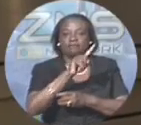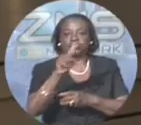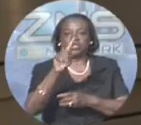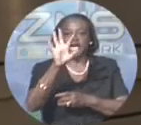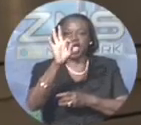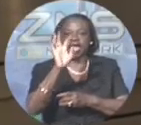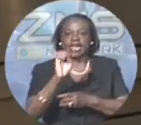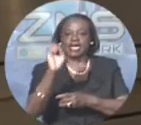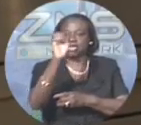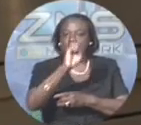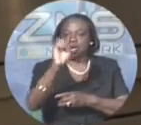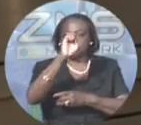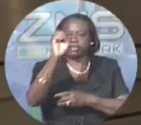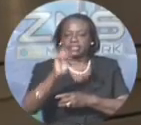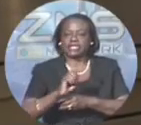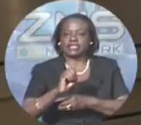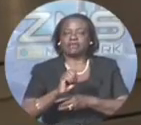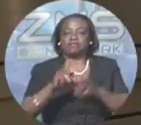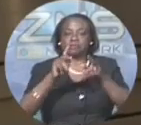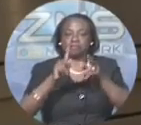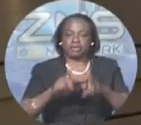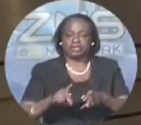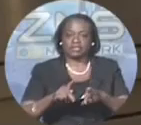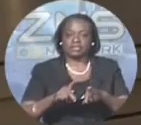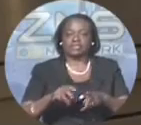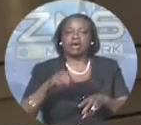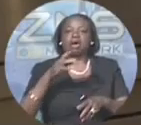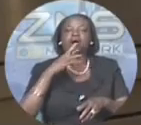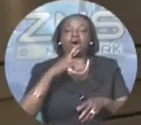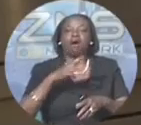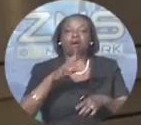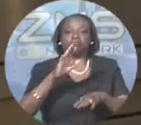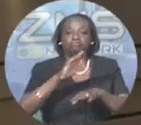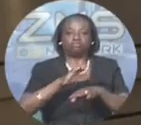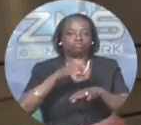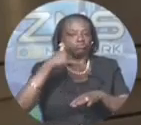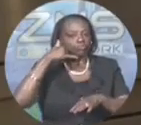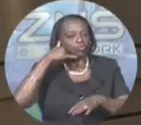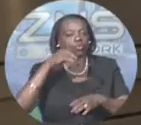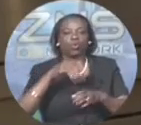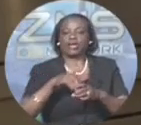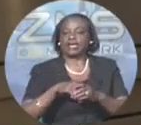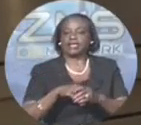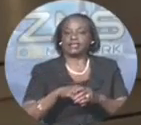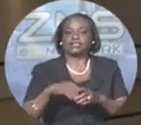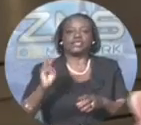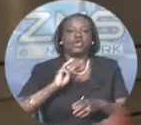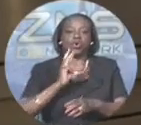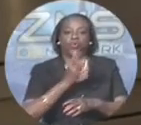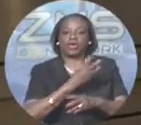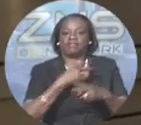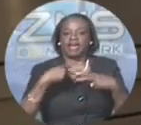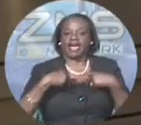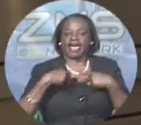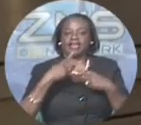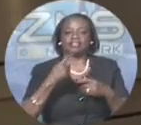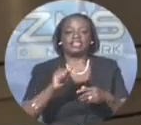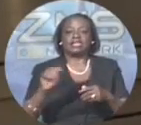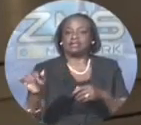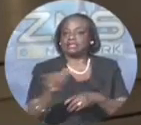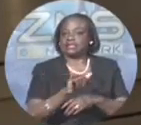customers are call-ins. And BTC has been around for us. We've had the same number with BTC since our